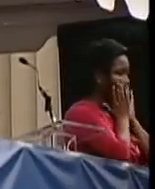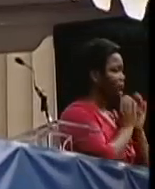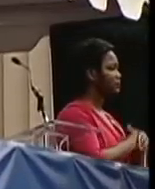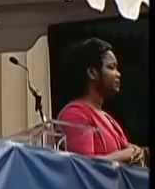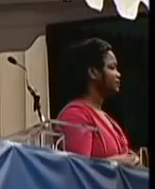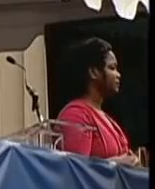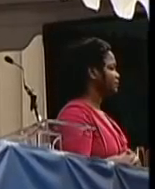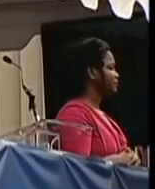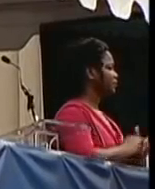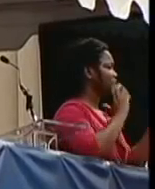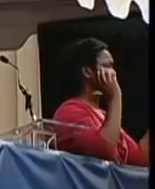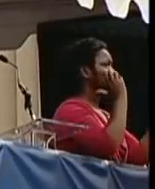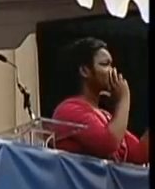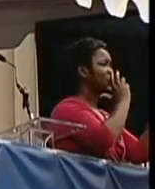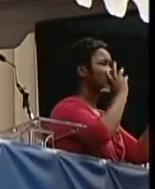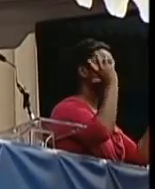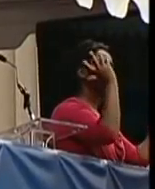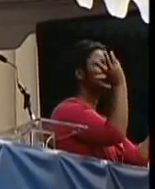Oh,